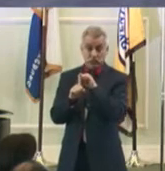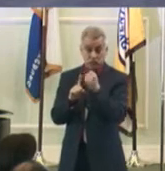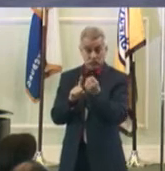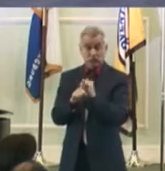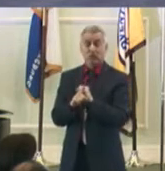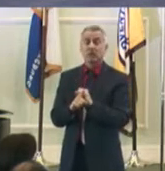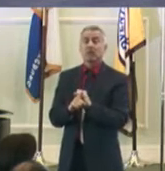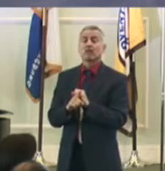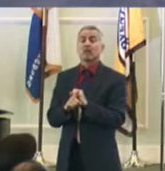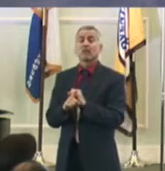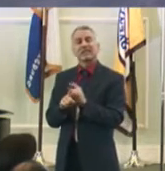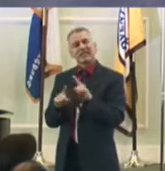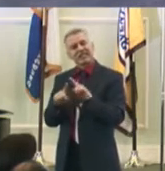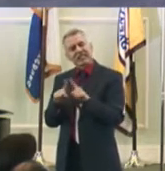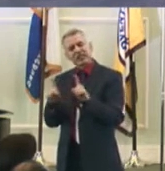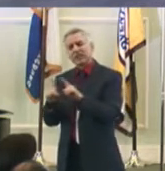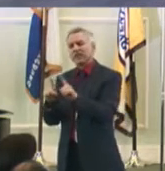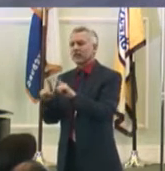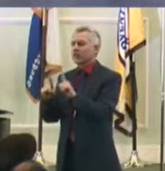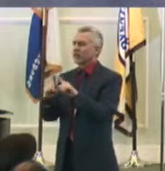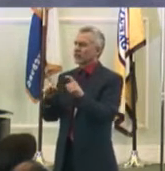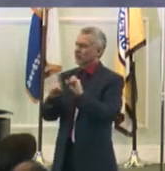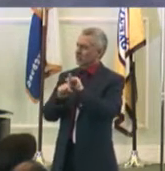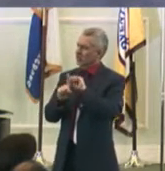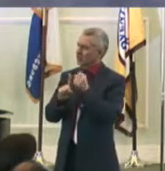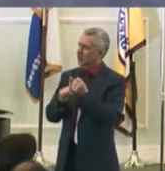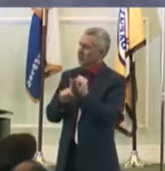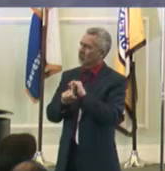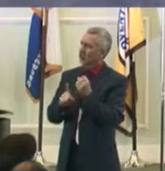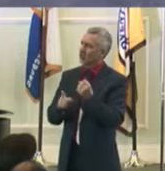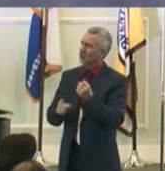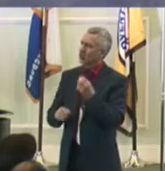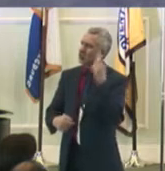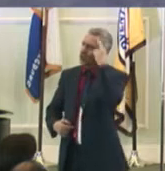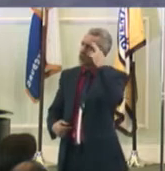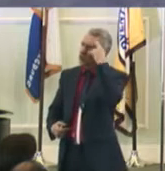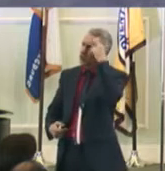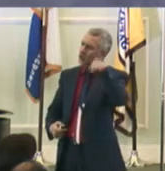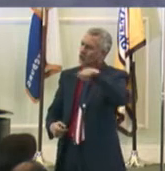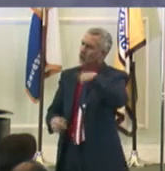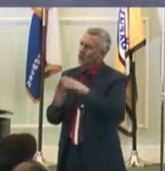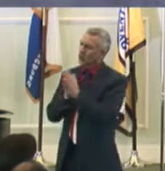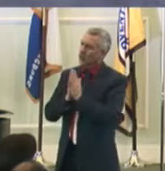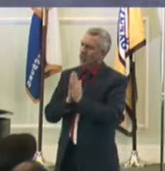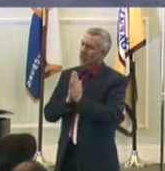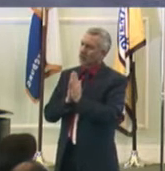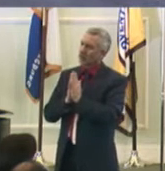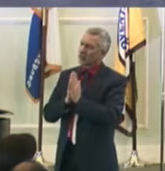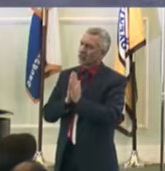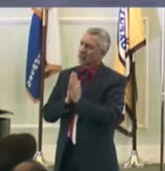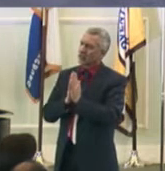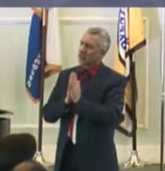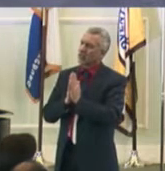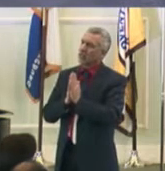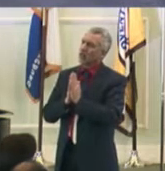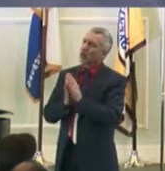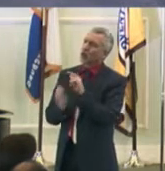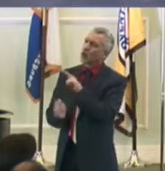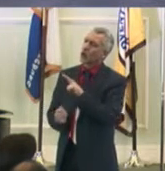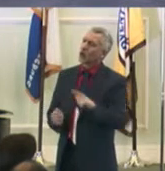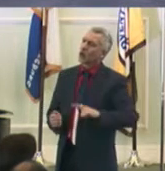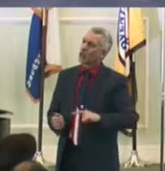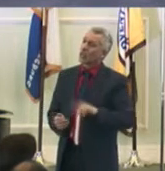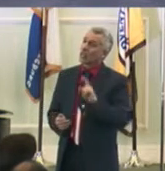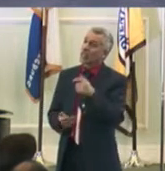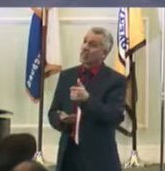an ever-loving, ever-kind, ever-giving father saying, I need your help. I can't do it. I think we're in a good place